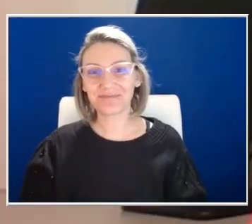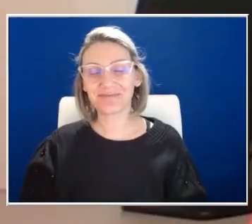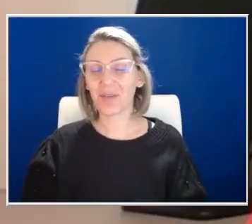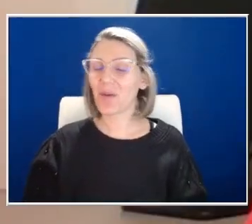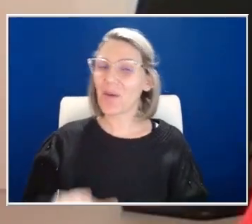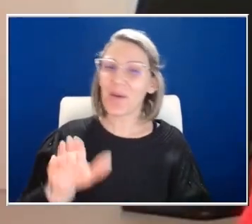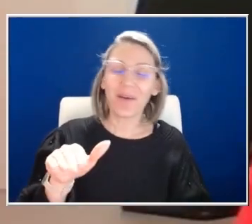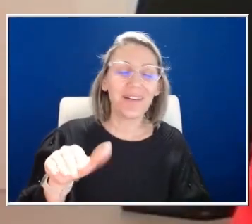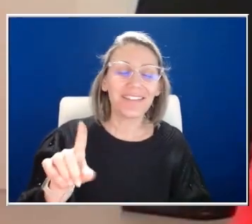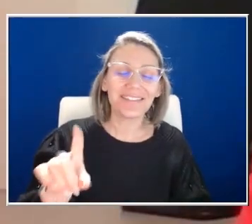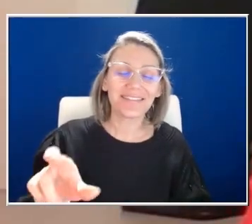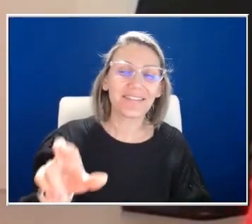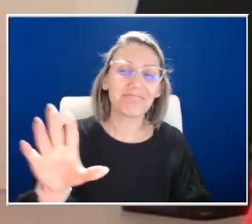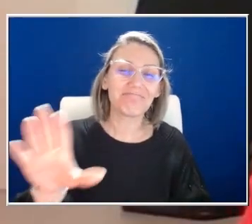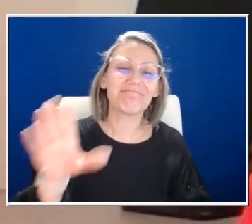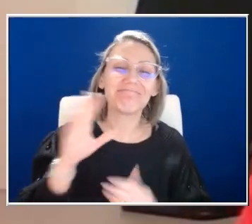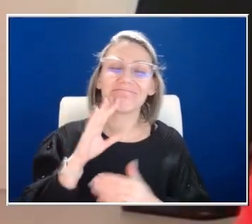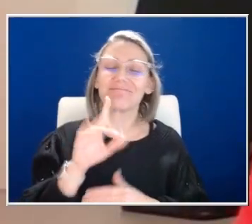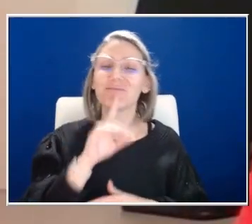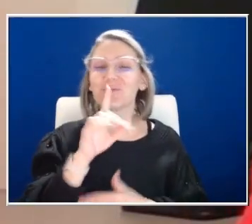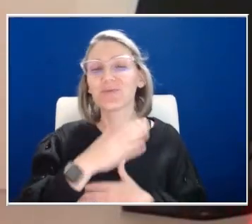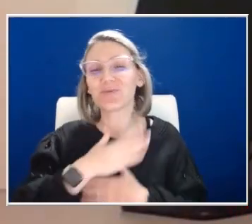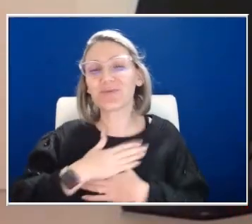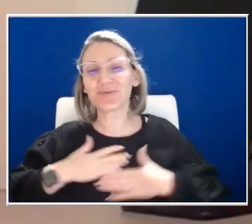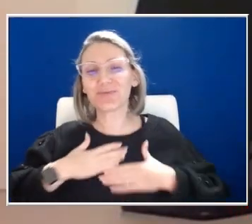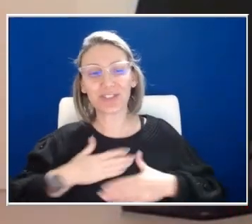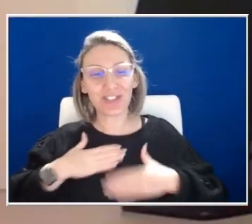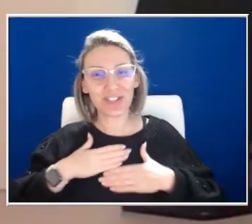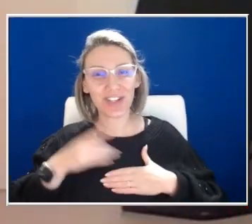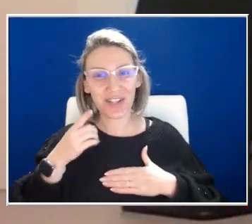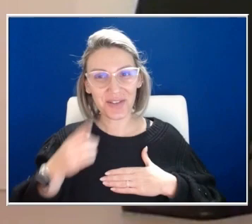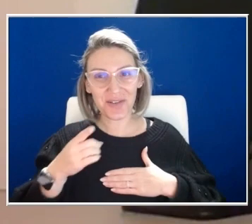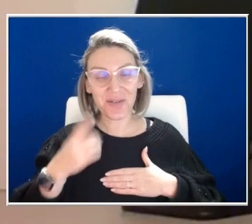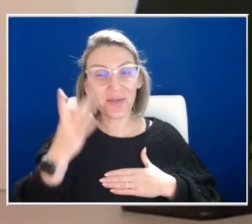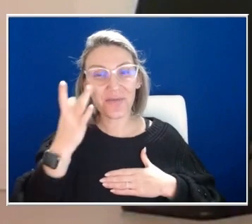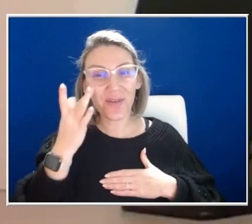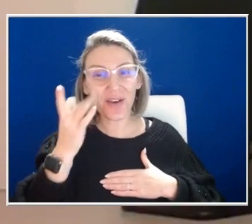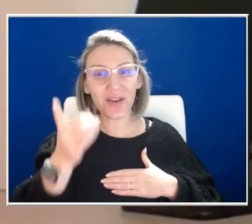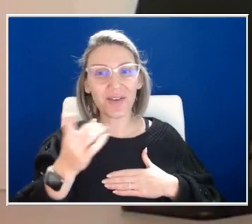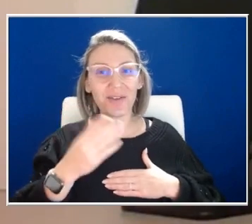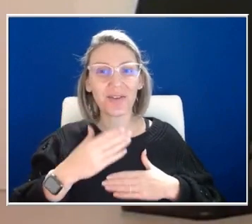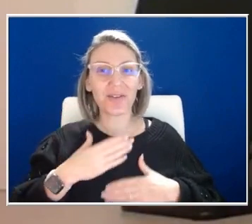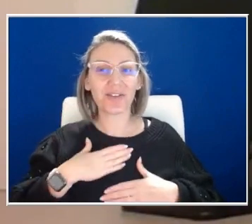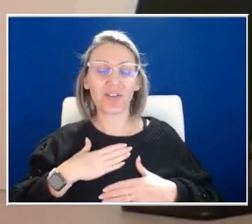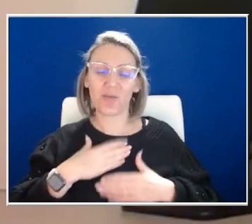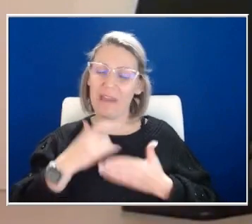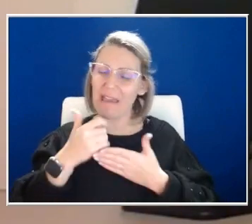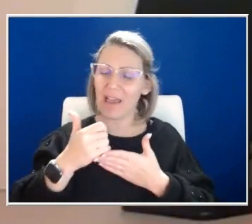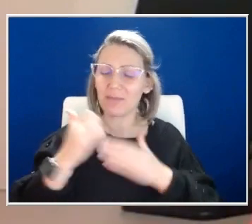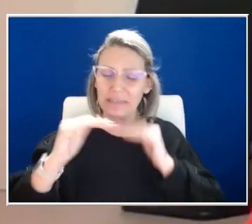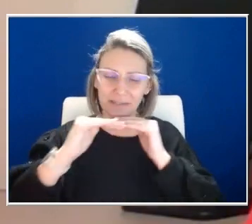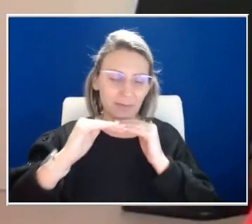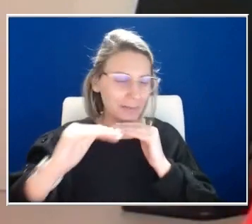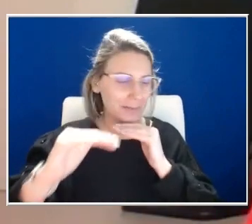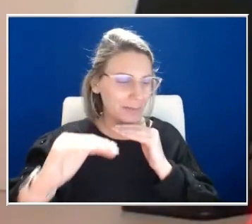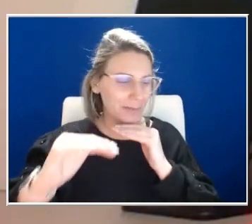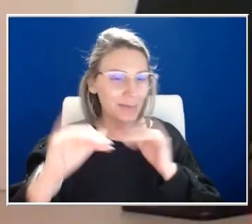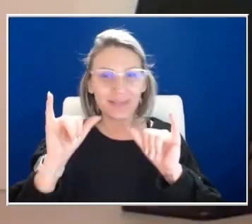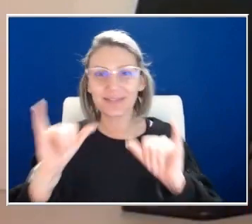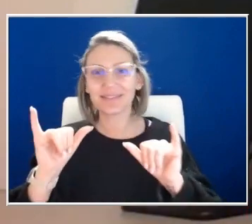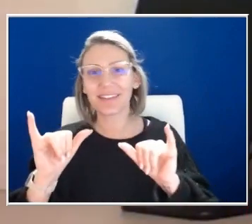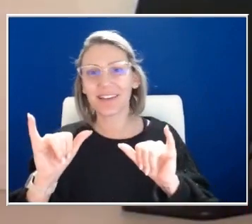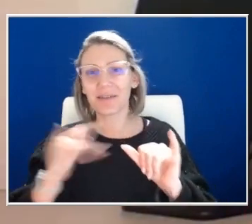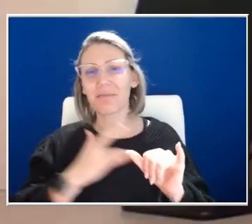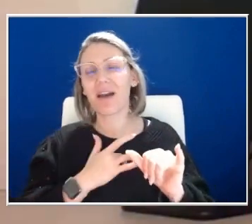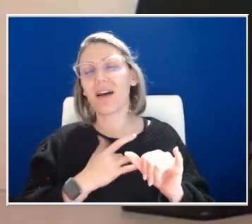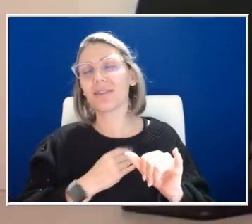Alcas-Pouls, I really appreciate you because you were my word of stability. That's what I put in my heart.